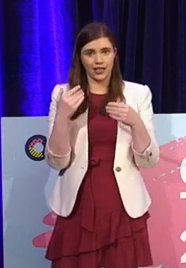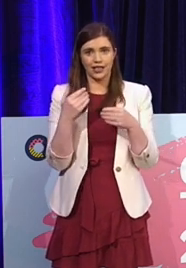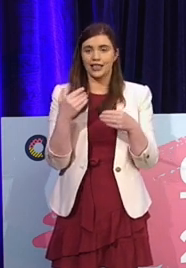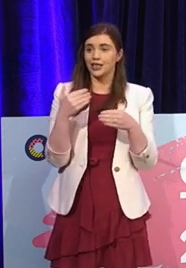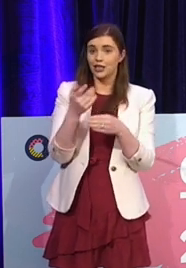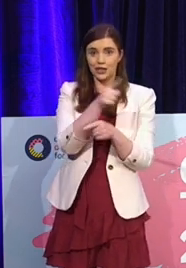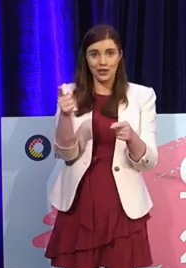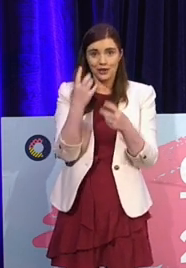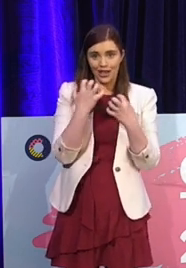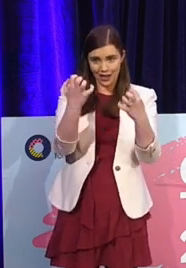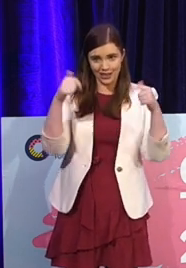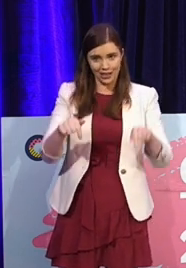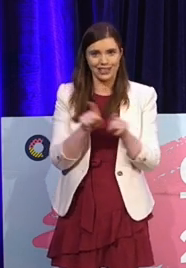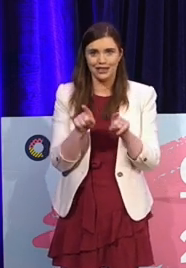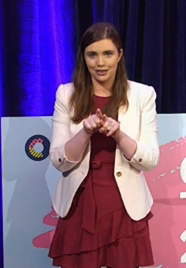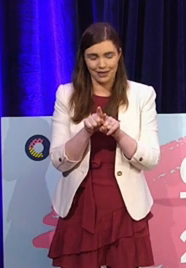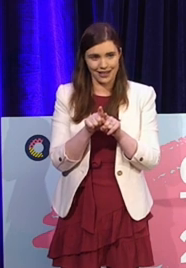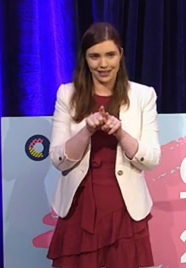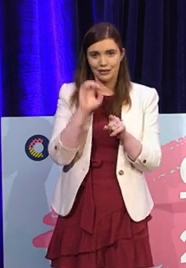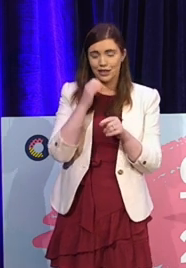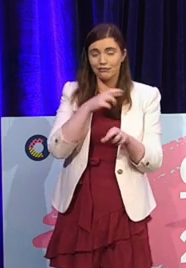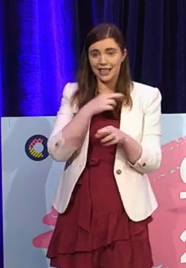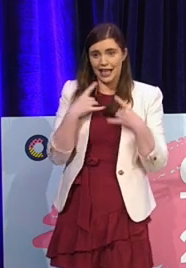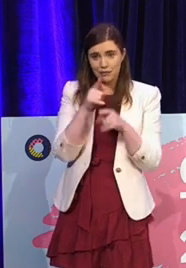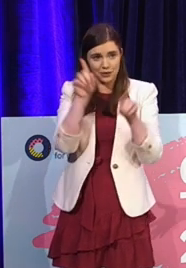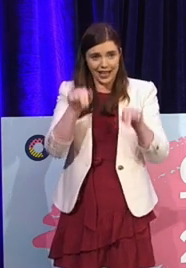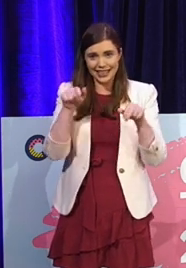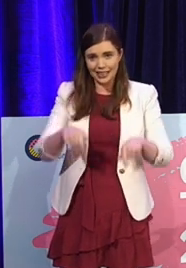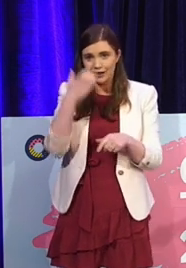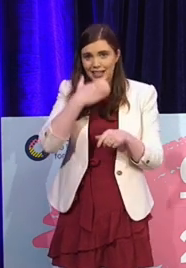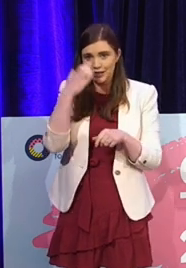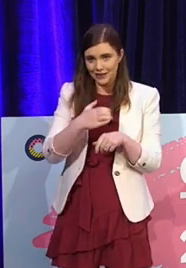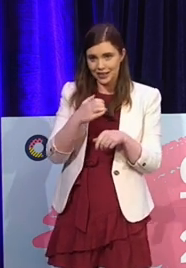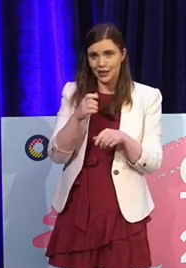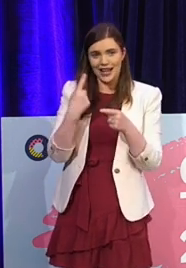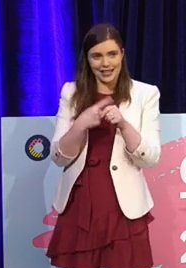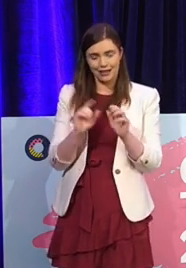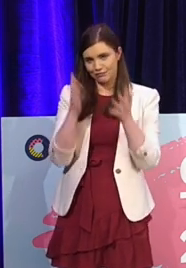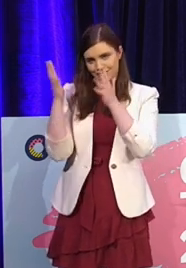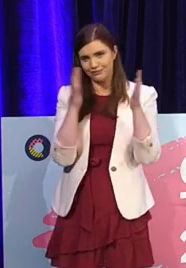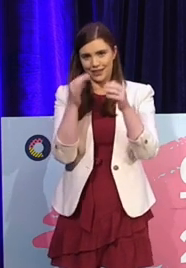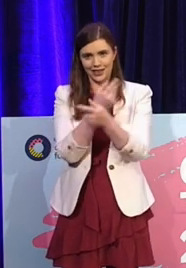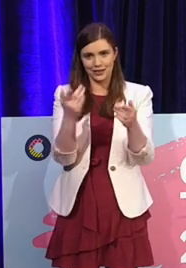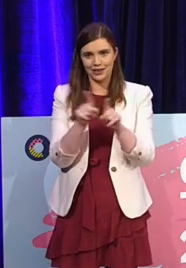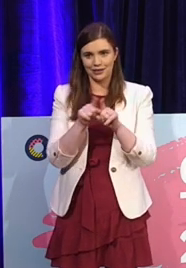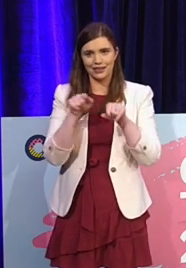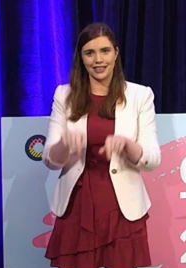our audience. We are so excited that you could be joined with us in person. So again, give yourselves a big round of applause.